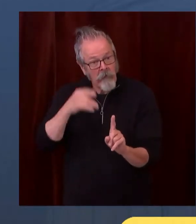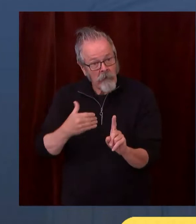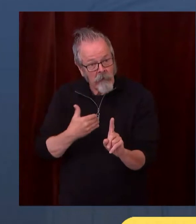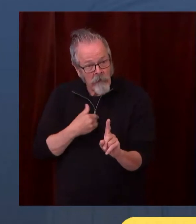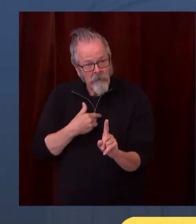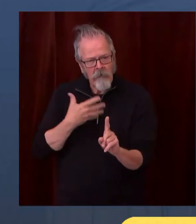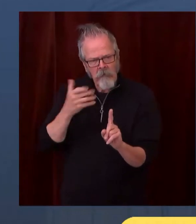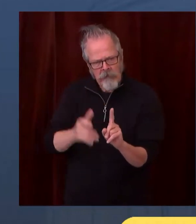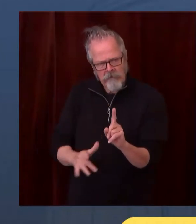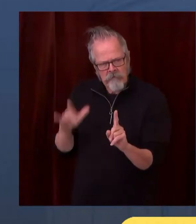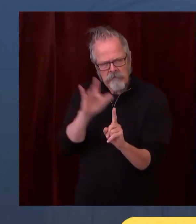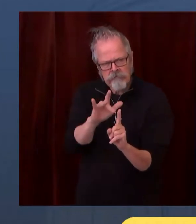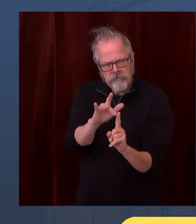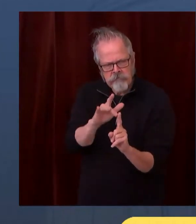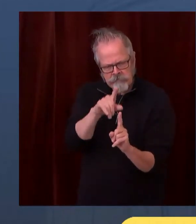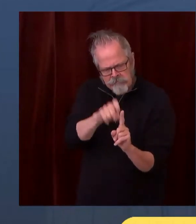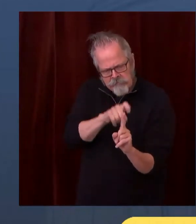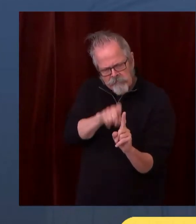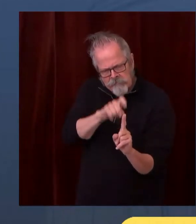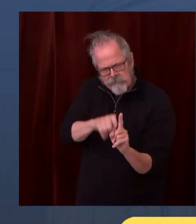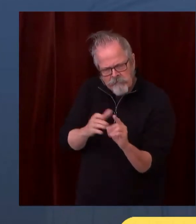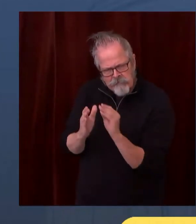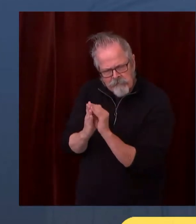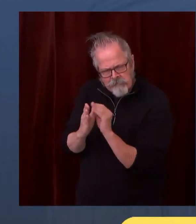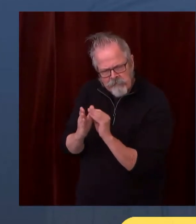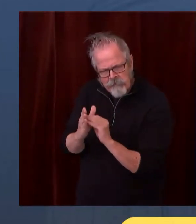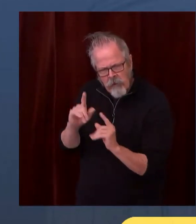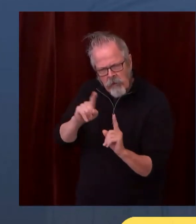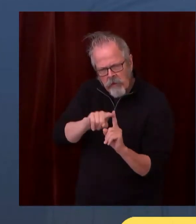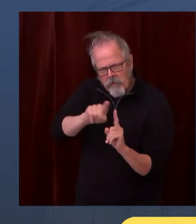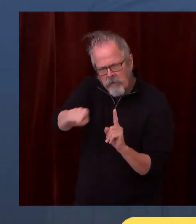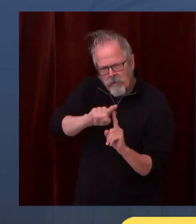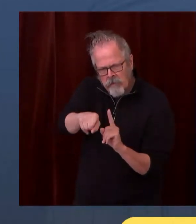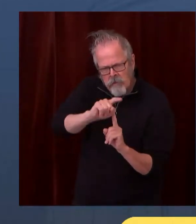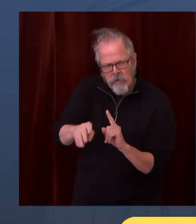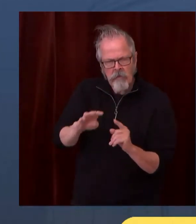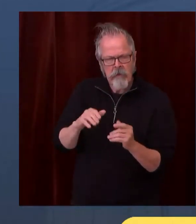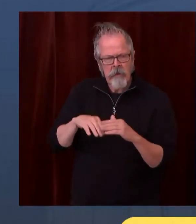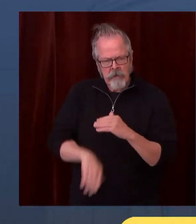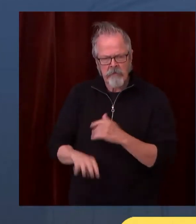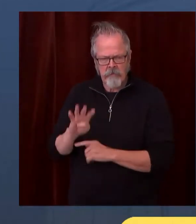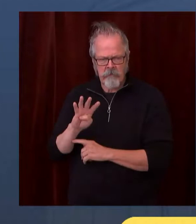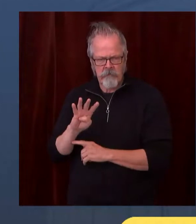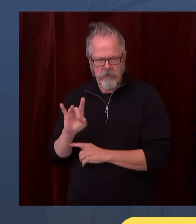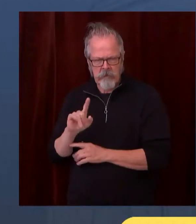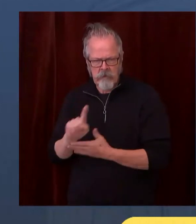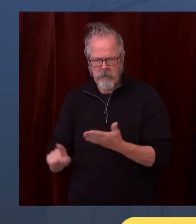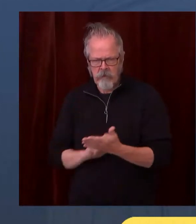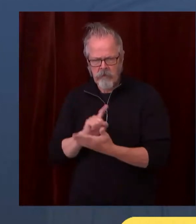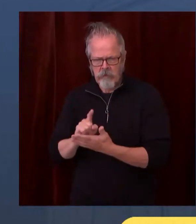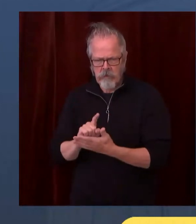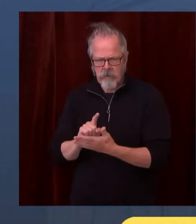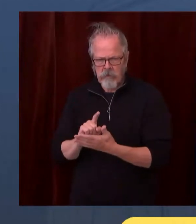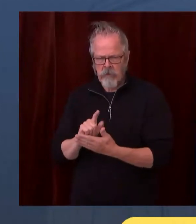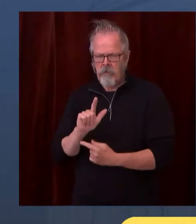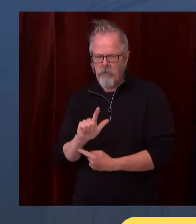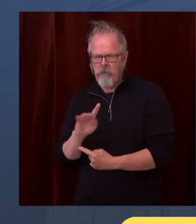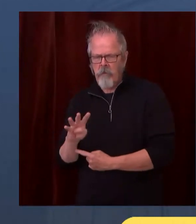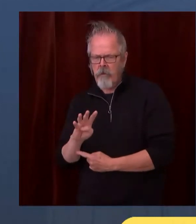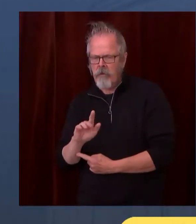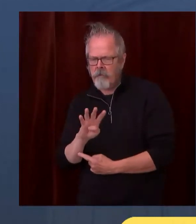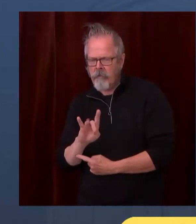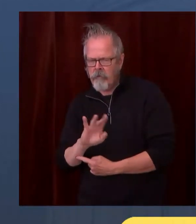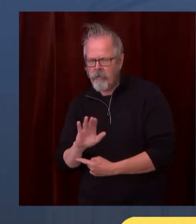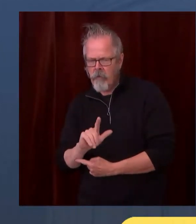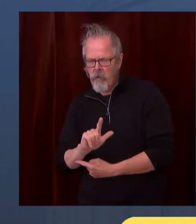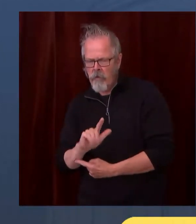the challenges that we are facing certainly is that people aren't answering their phones. Nowadays,